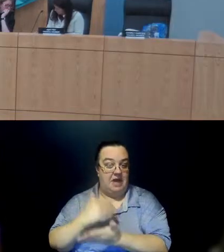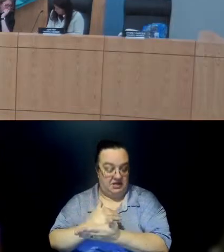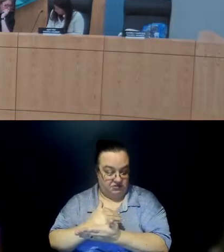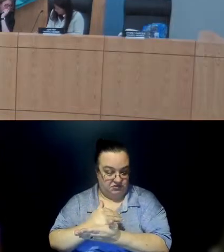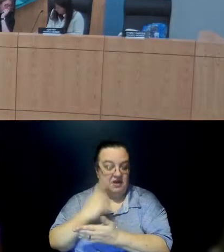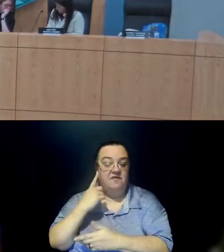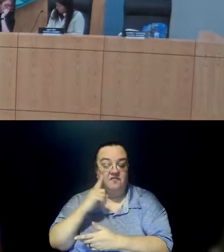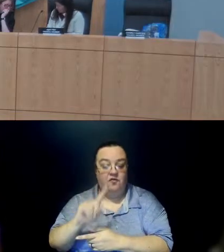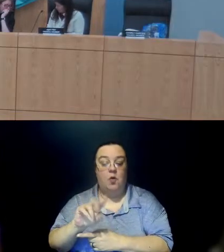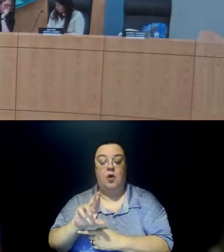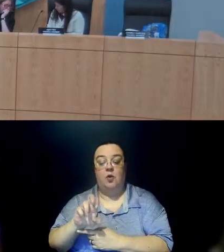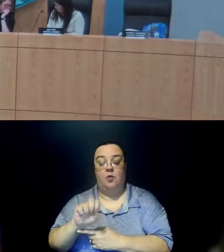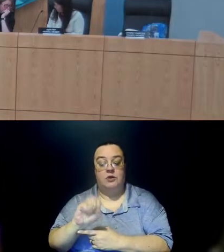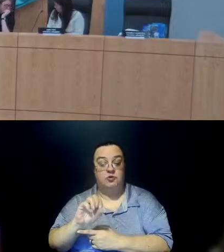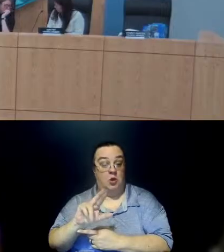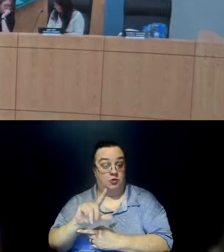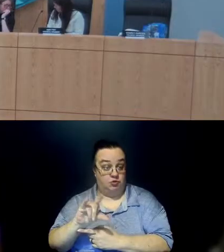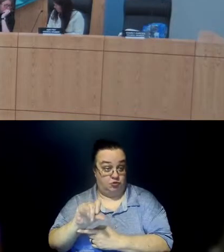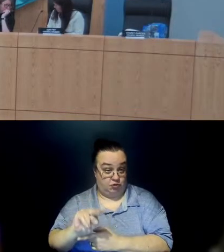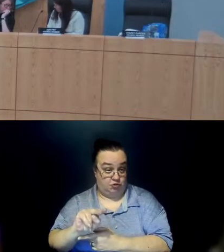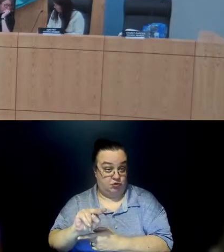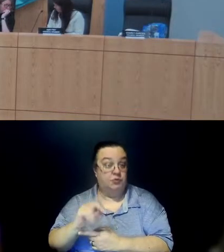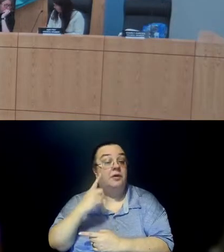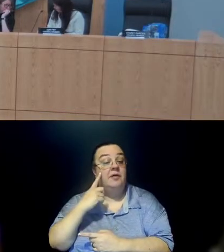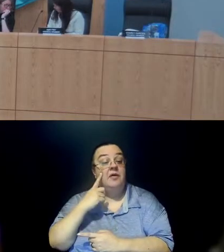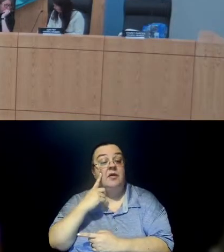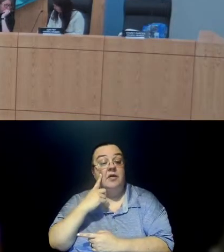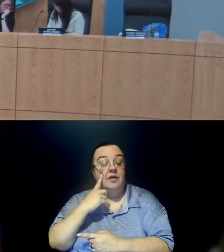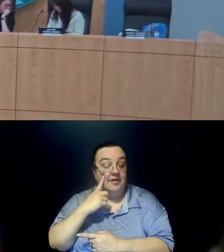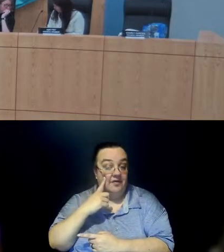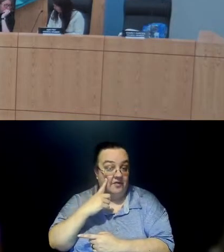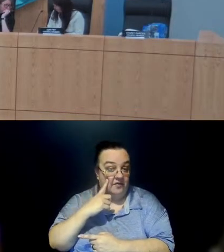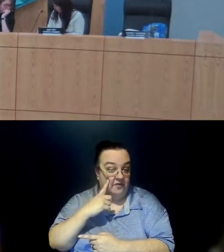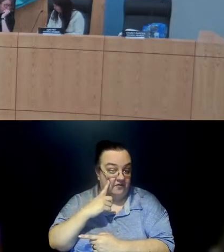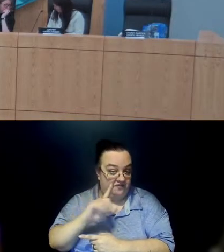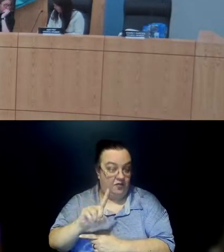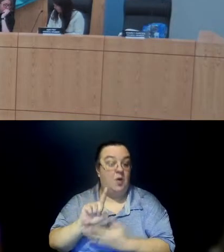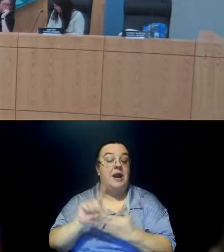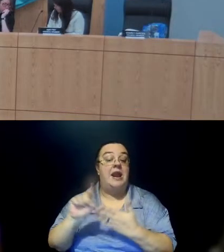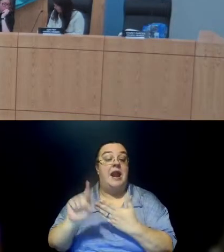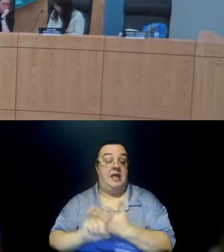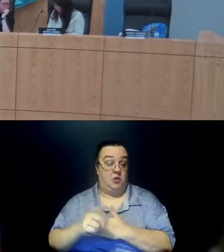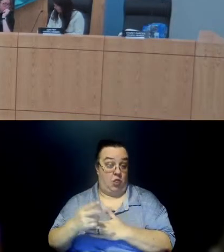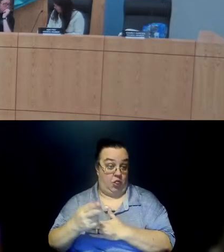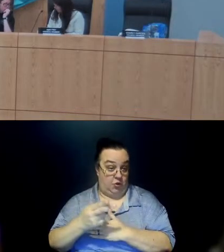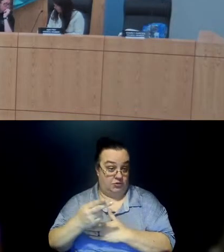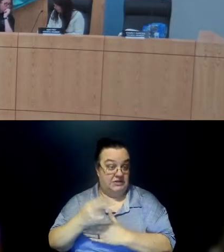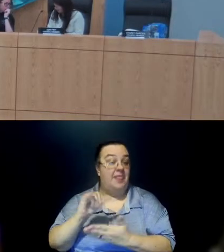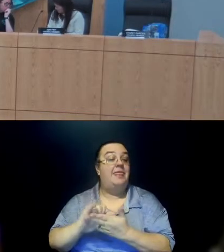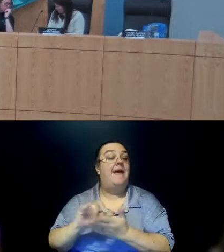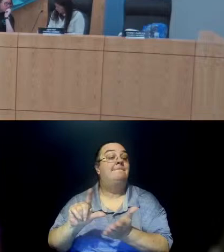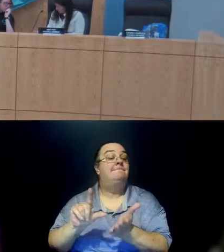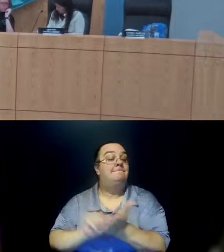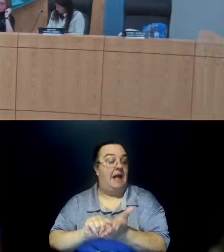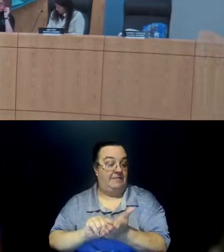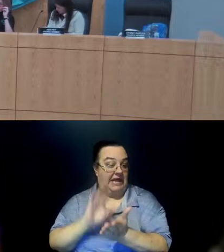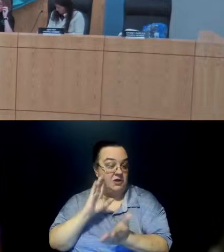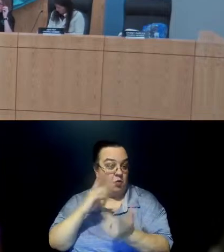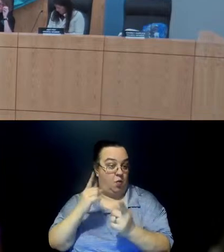the resolution for next Thursday. That publication will be on